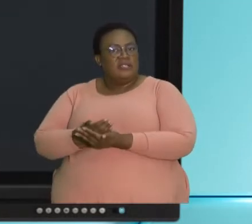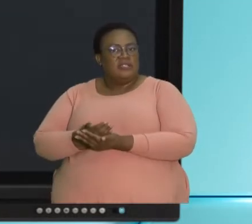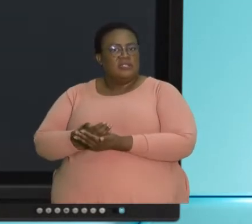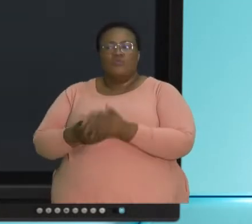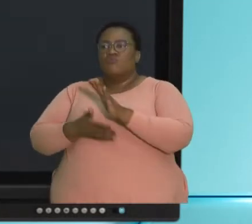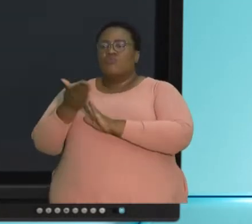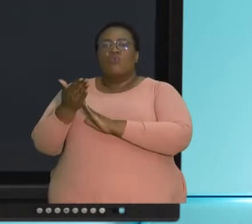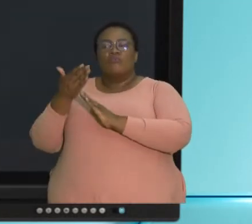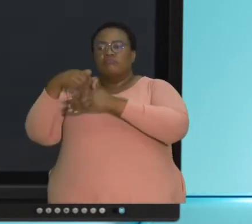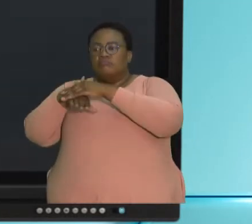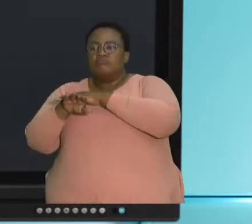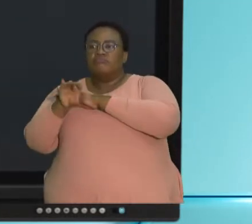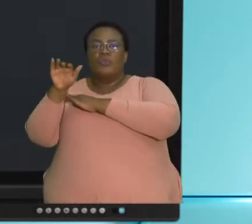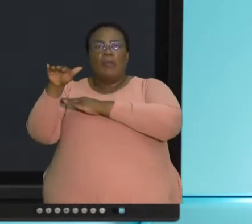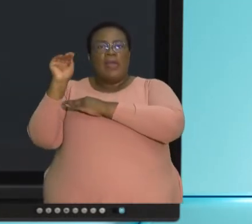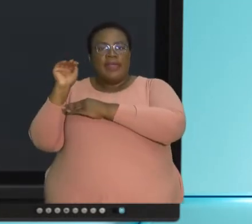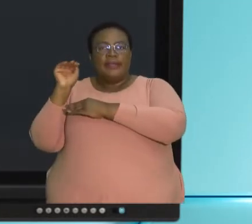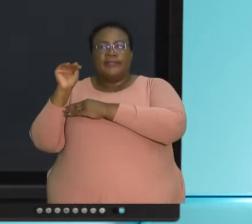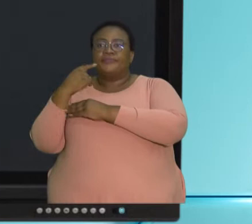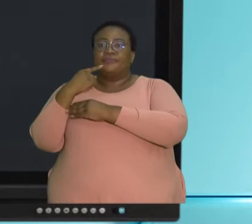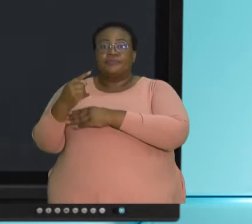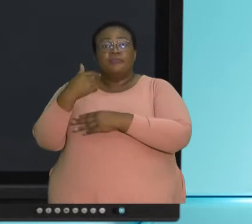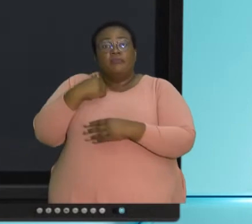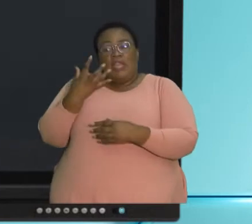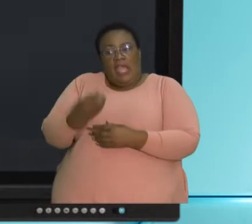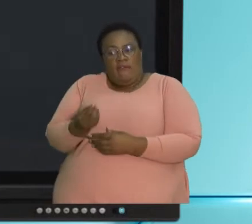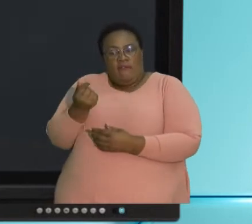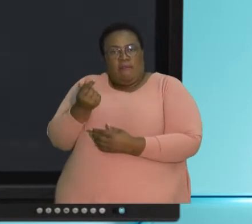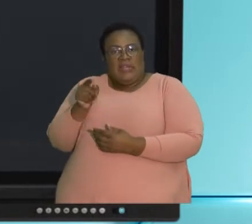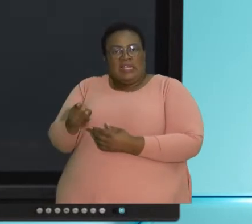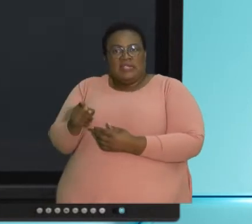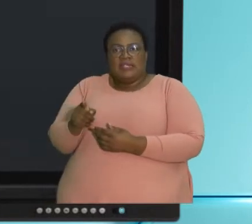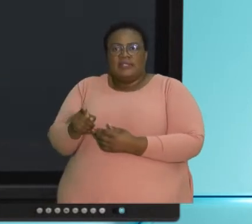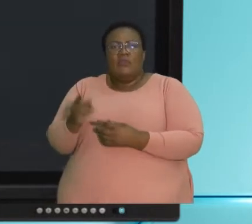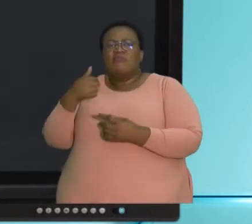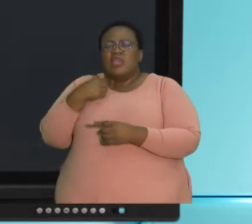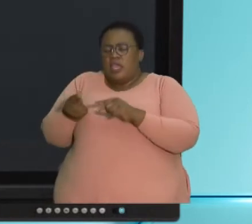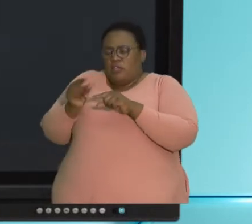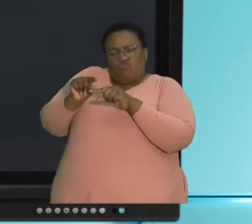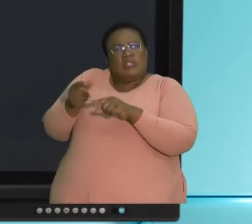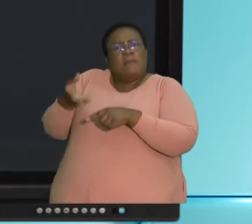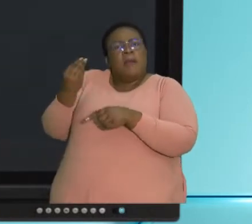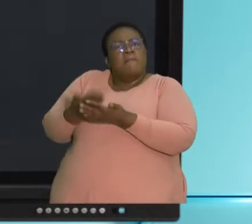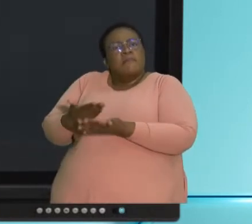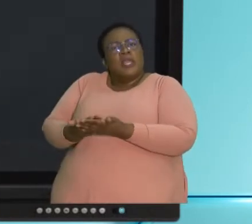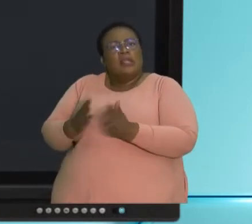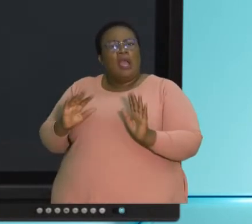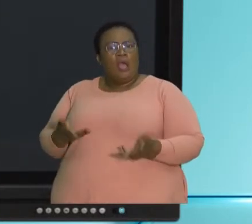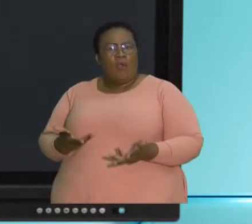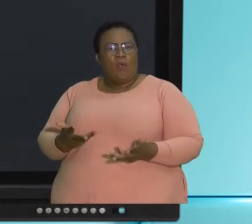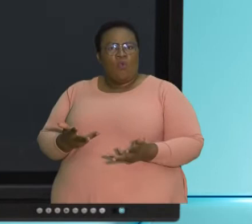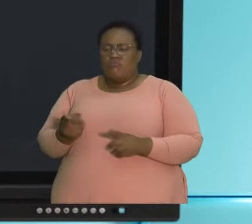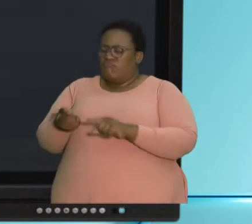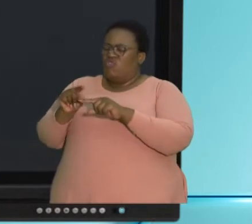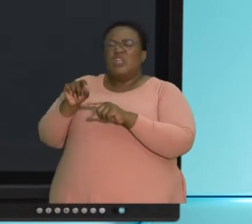a bank or a financial institution and say, guys, I have this much. How much interest can I get on that? And what type of interest